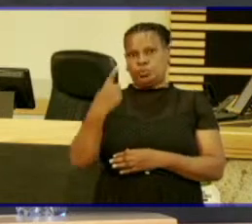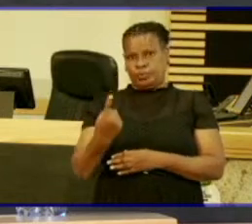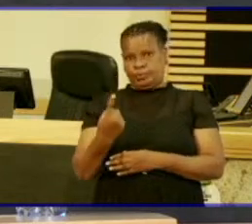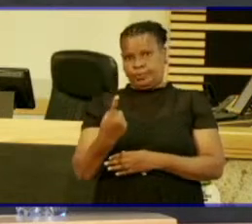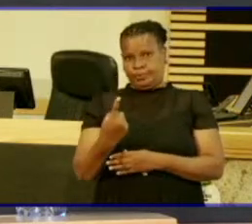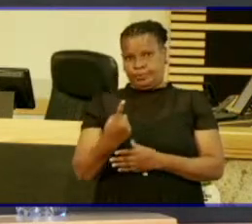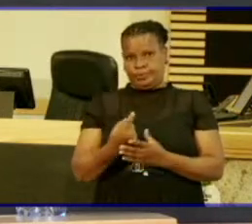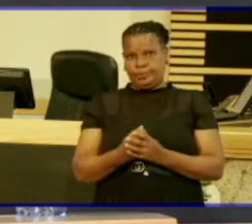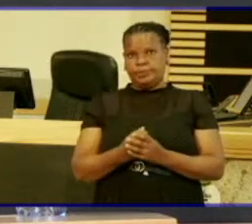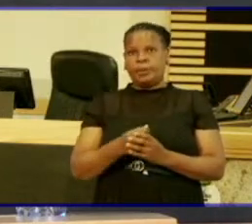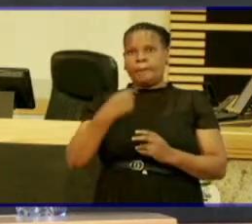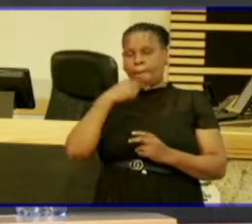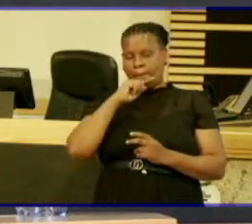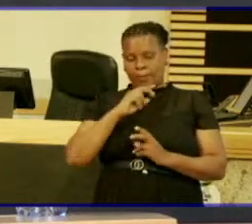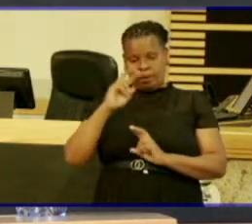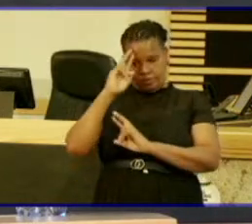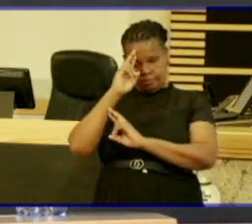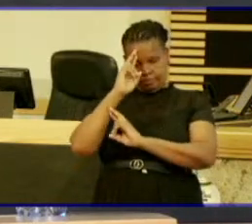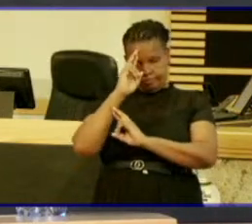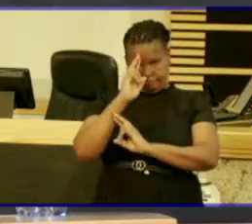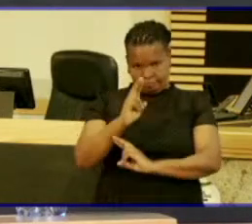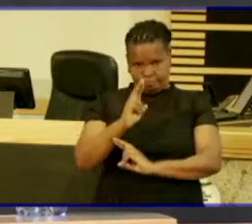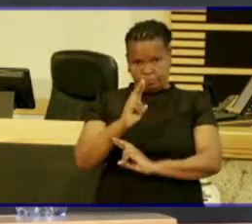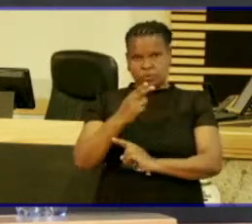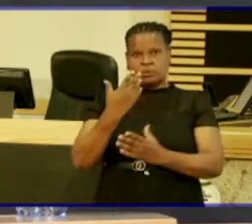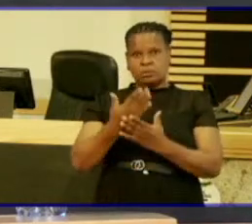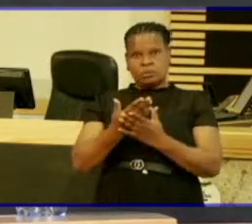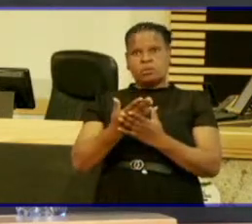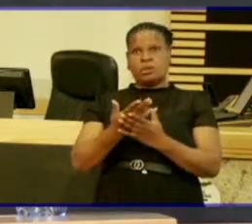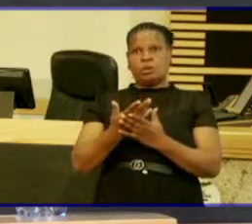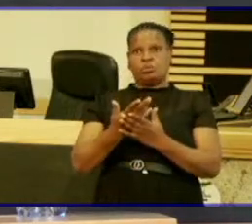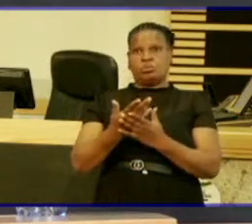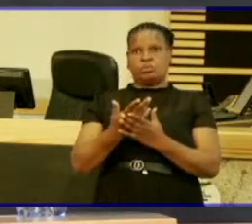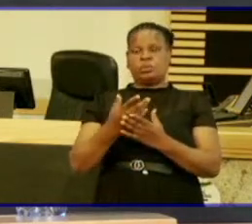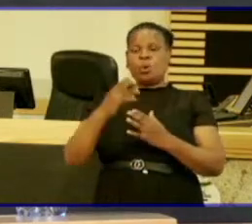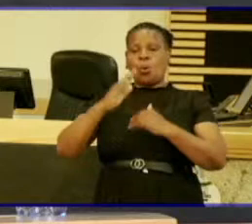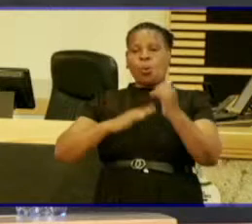respect to the provision of integrated human settlement, we delivered